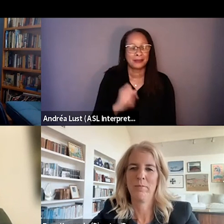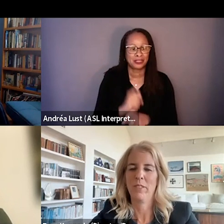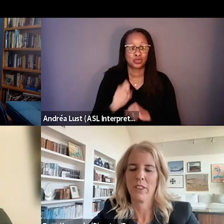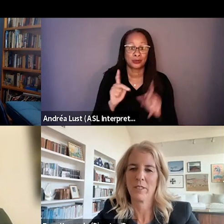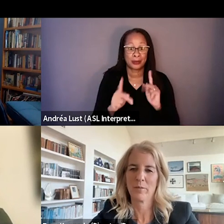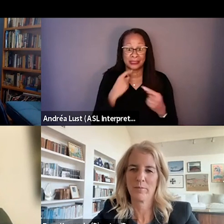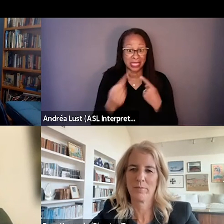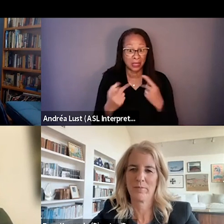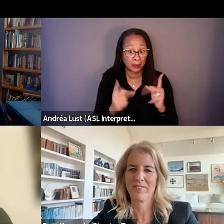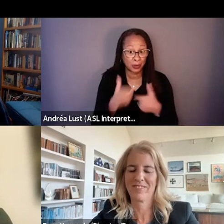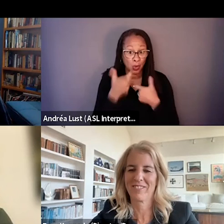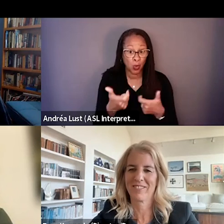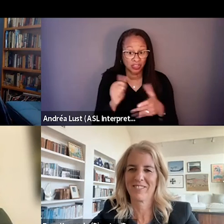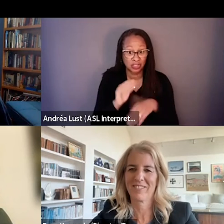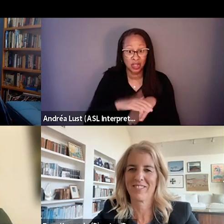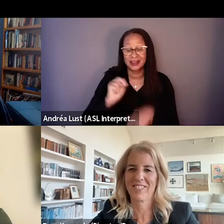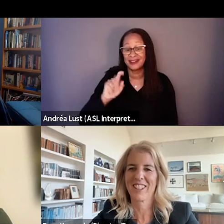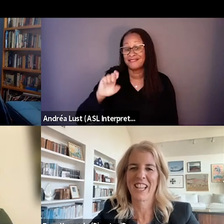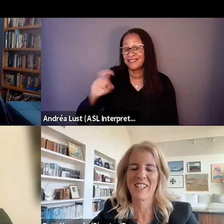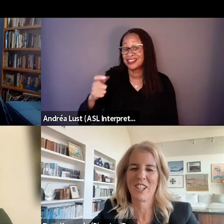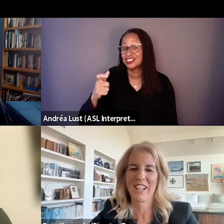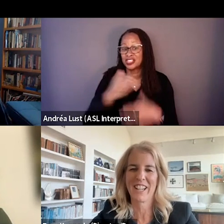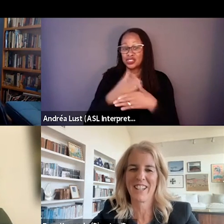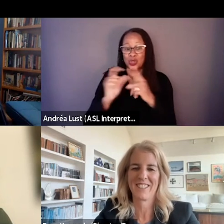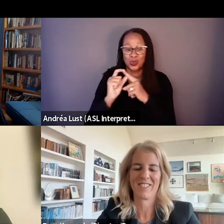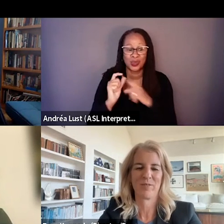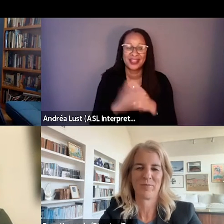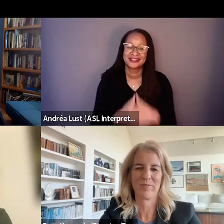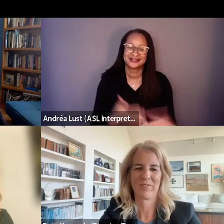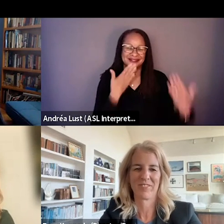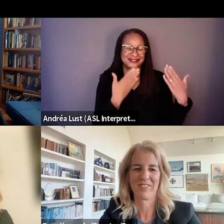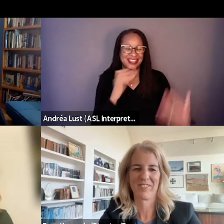tell people to watch us on Netflix and spread the word. Thanks,